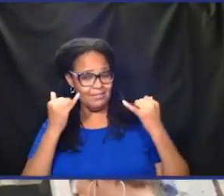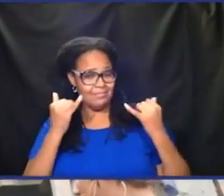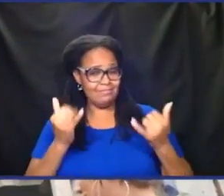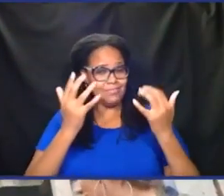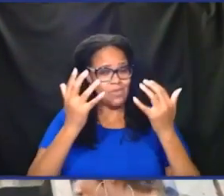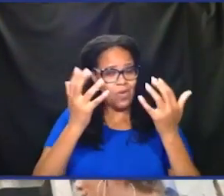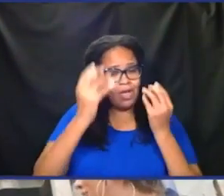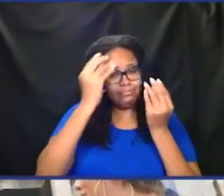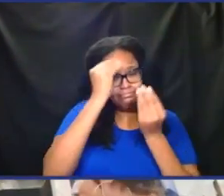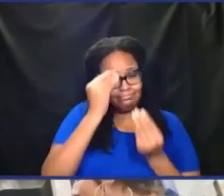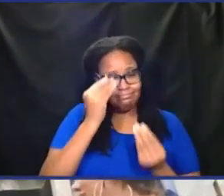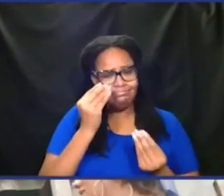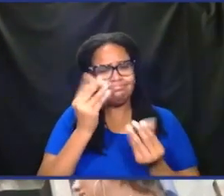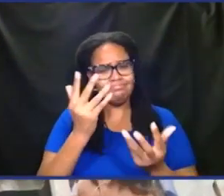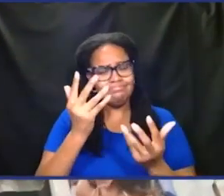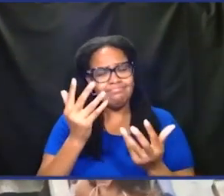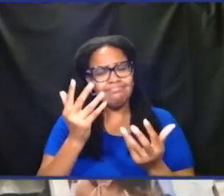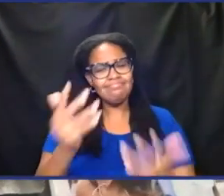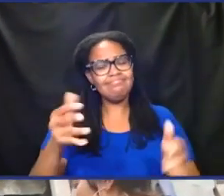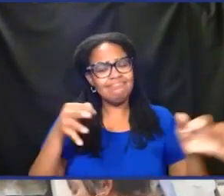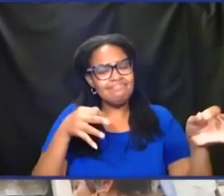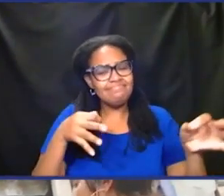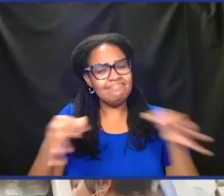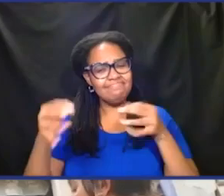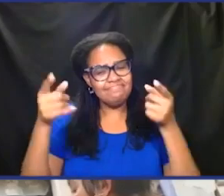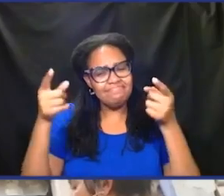now. But I'll tell you